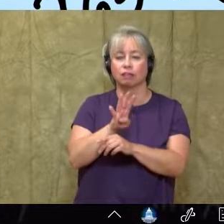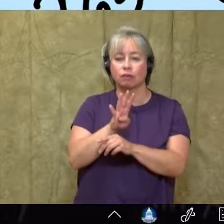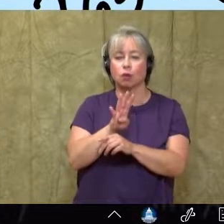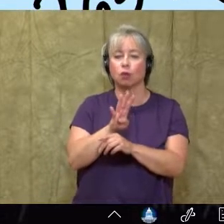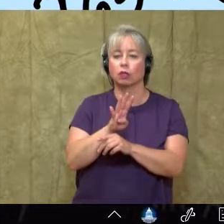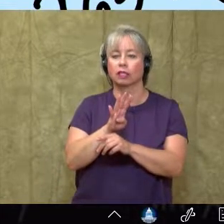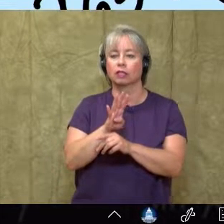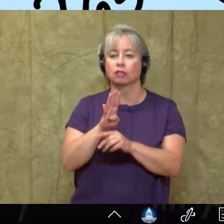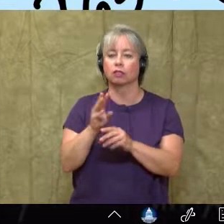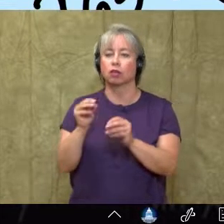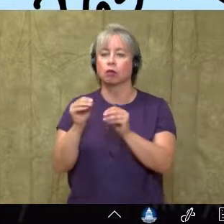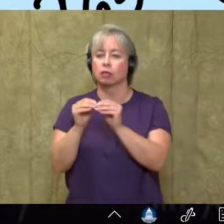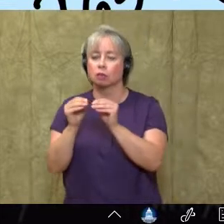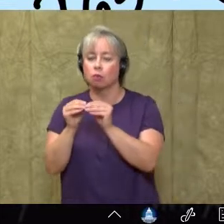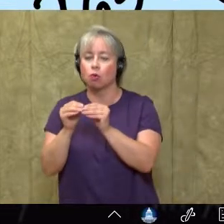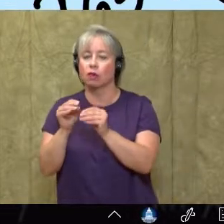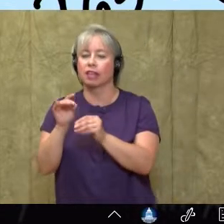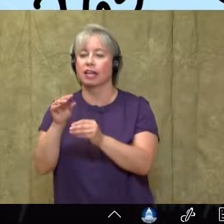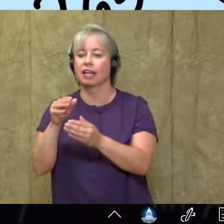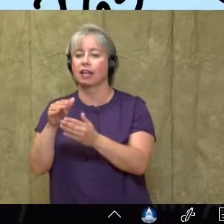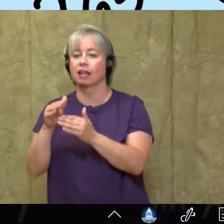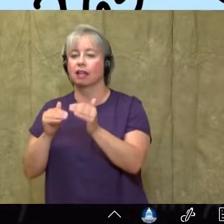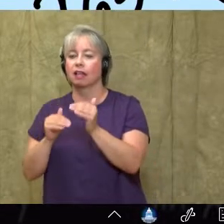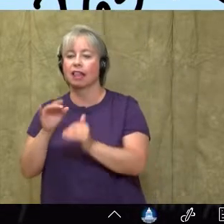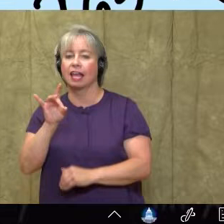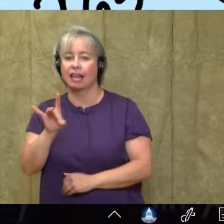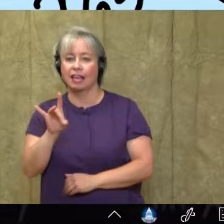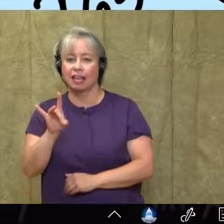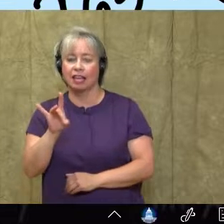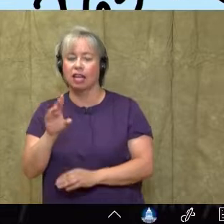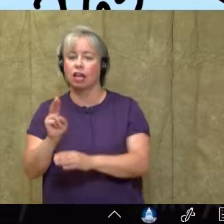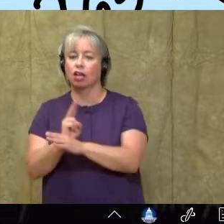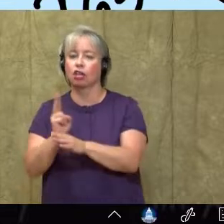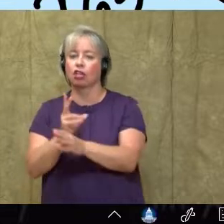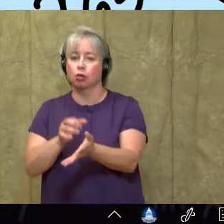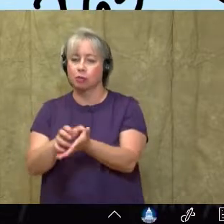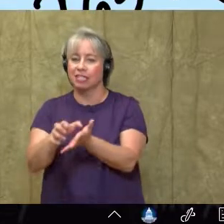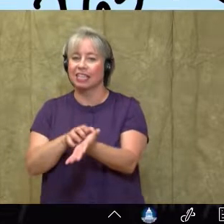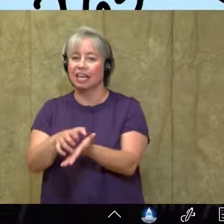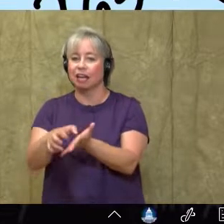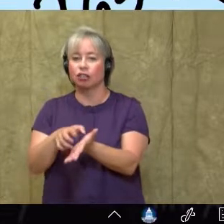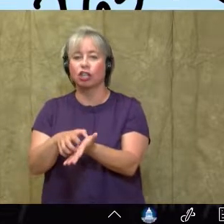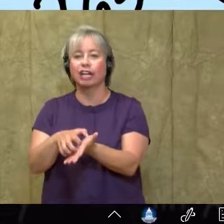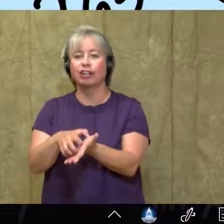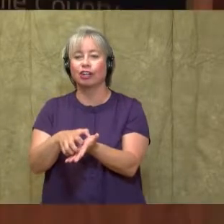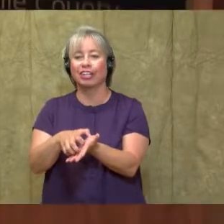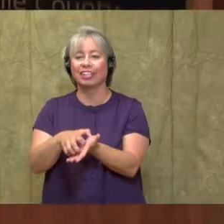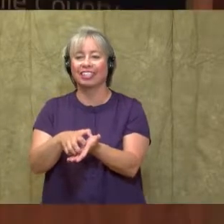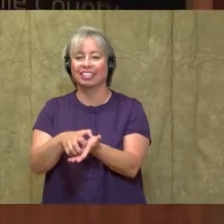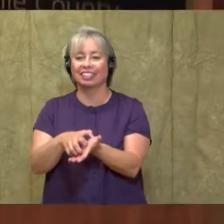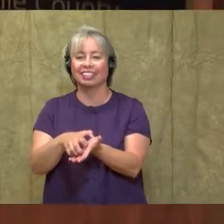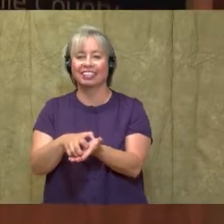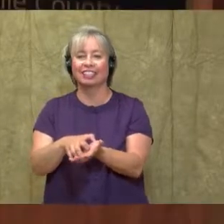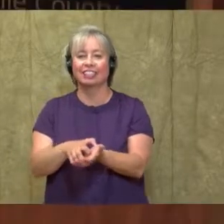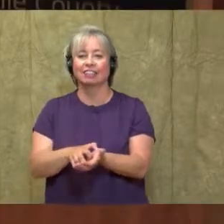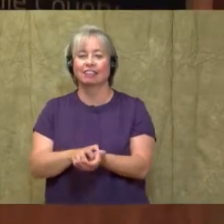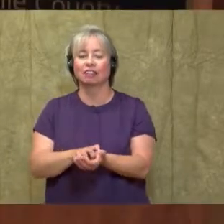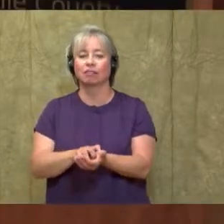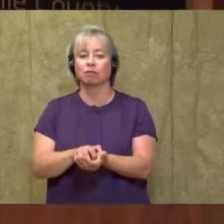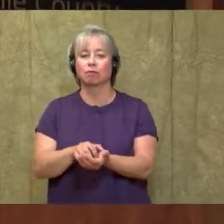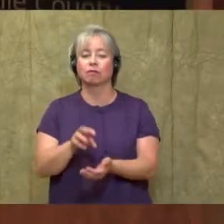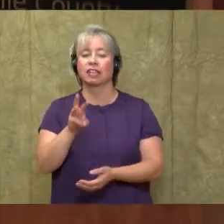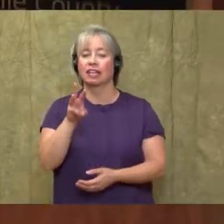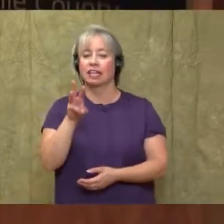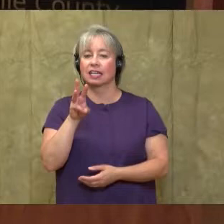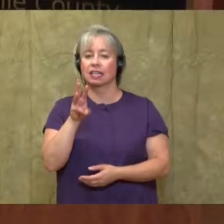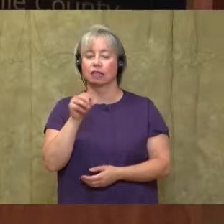more than 8. We're going to go to our calculator to simplify our square root. So we'll put in 65 into